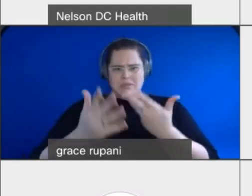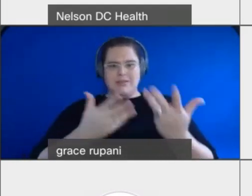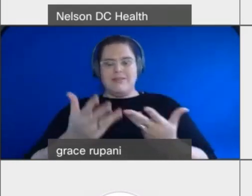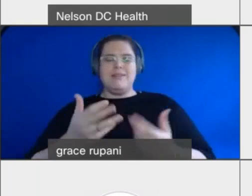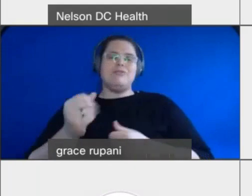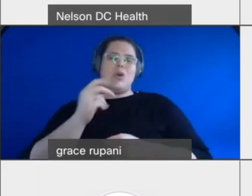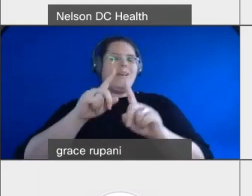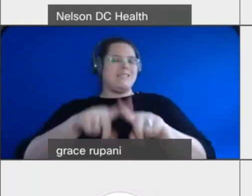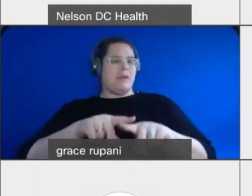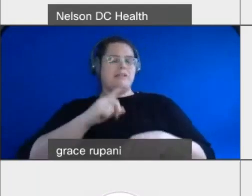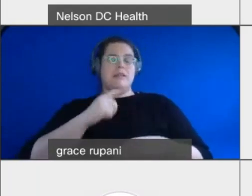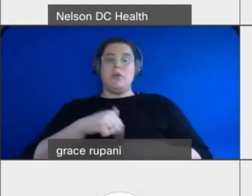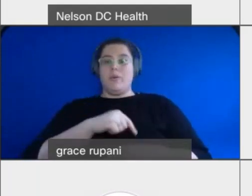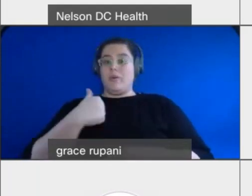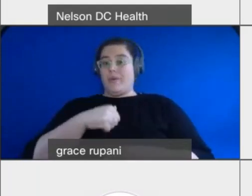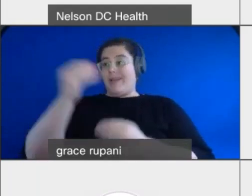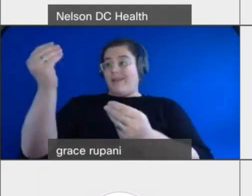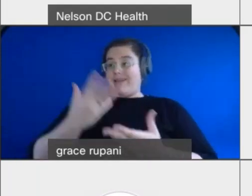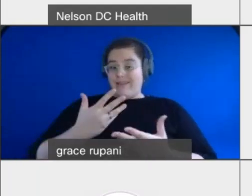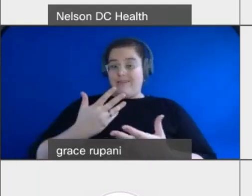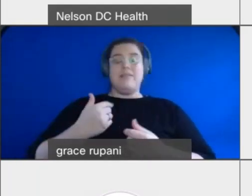share everything we have.